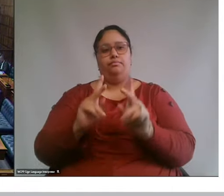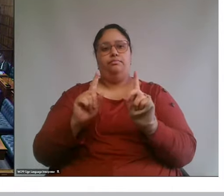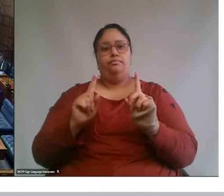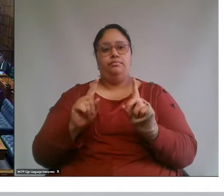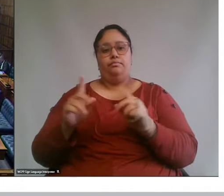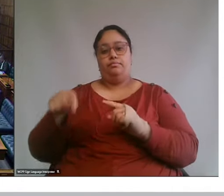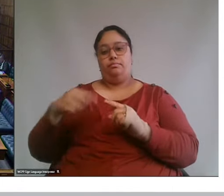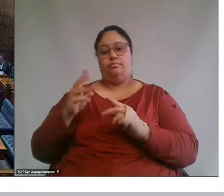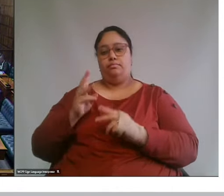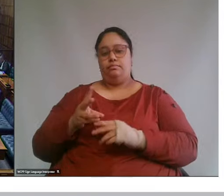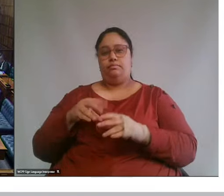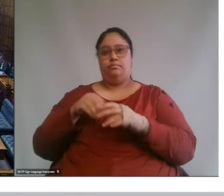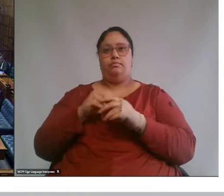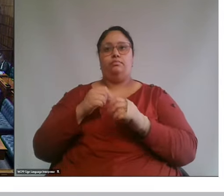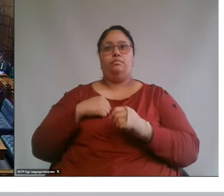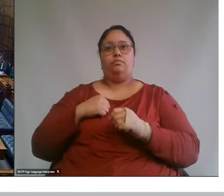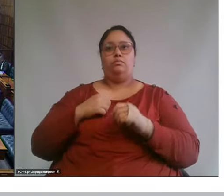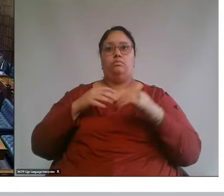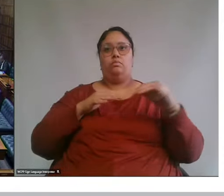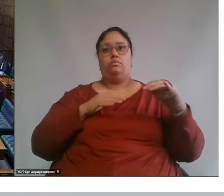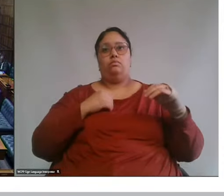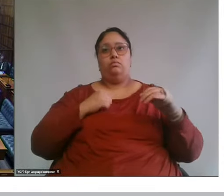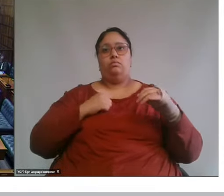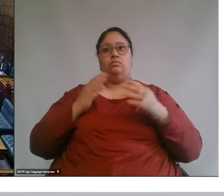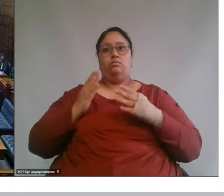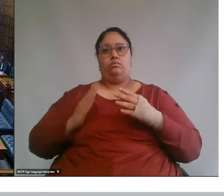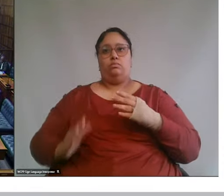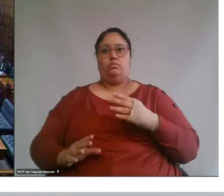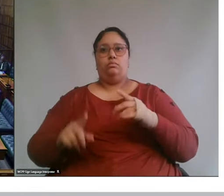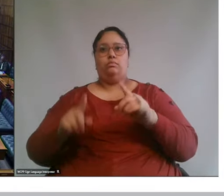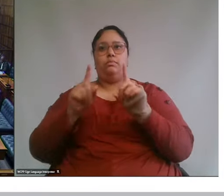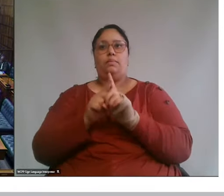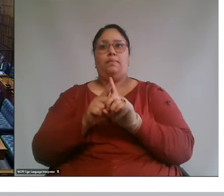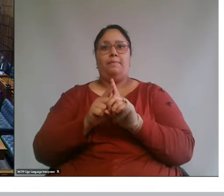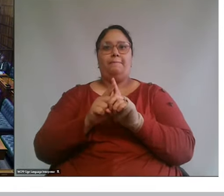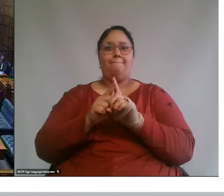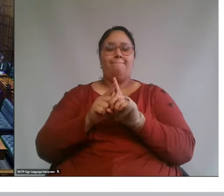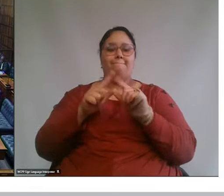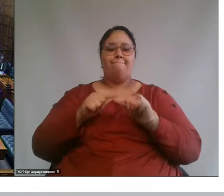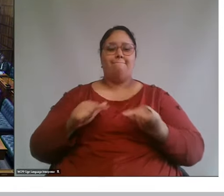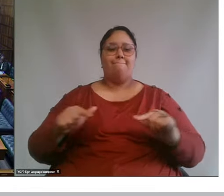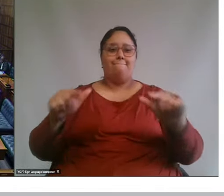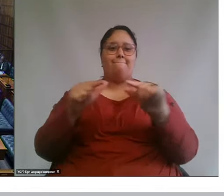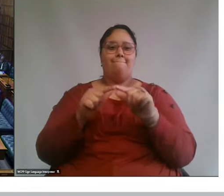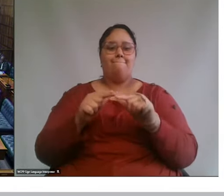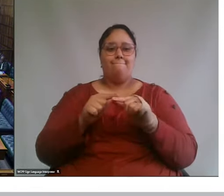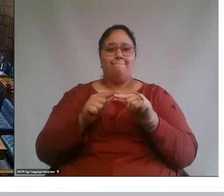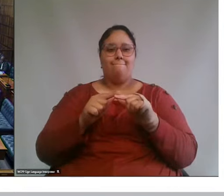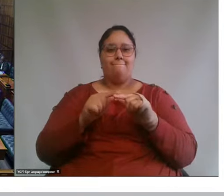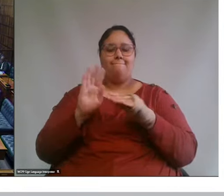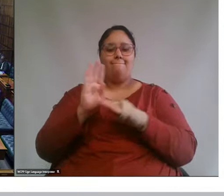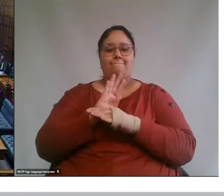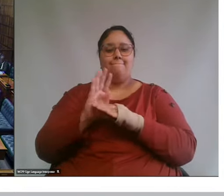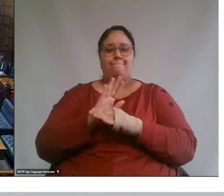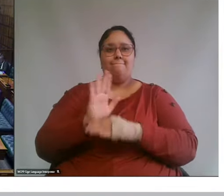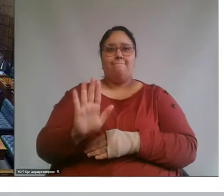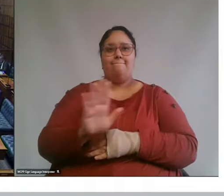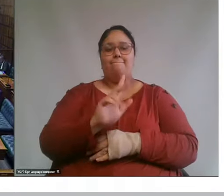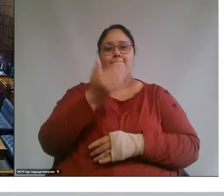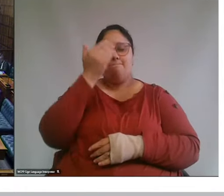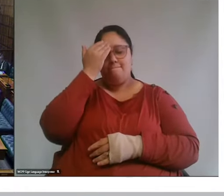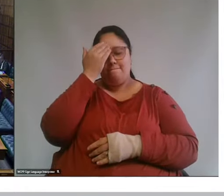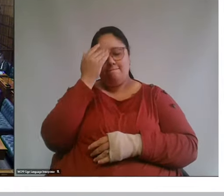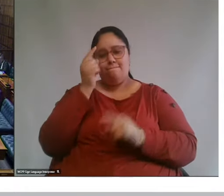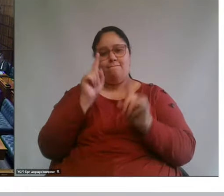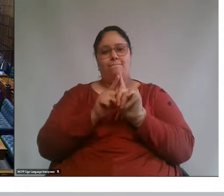comes into our Shores how do we ensure that local businesses you know are